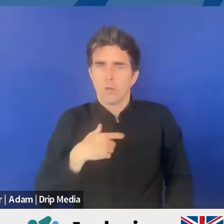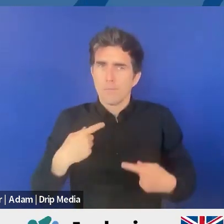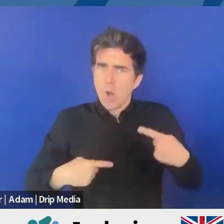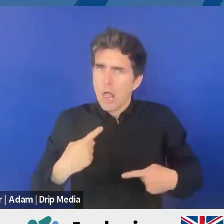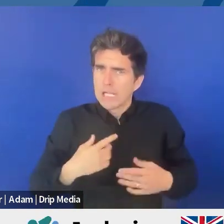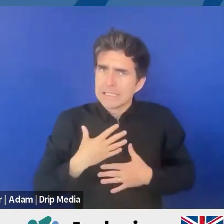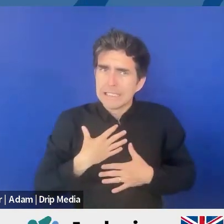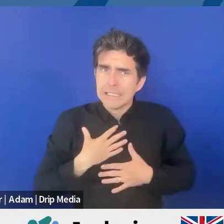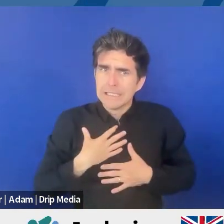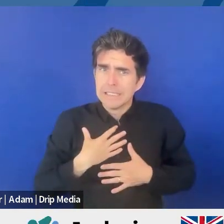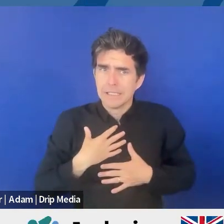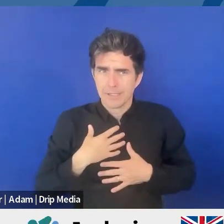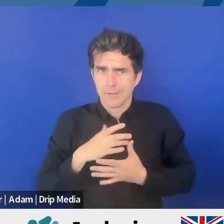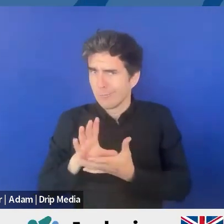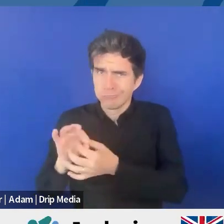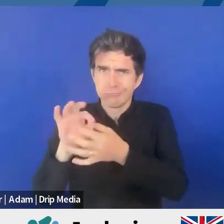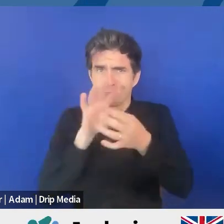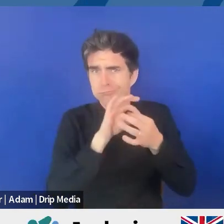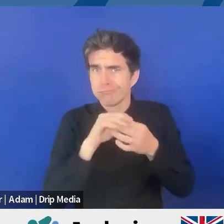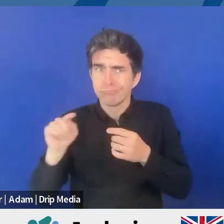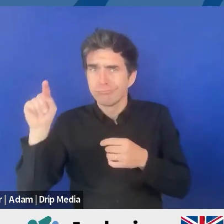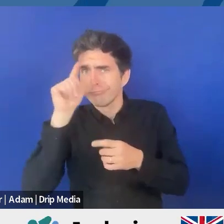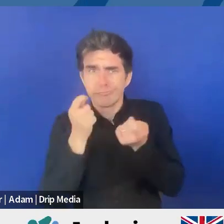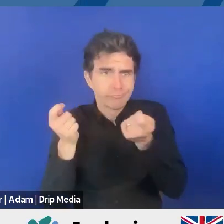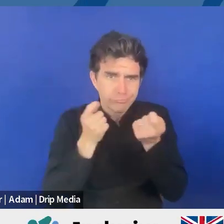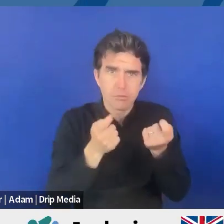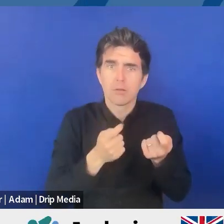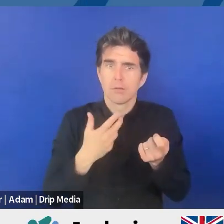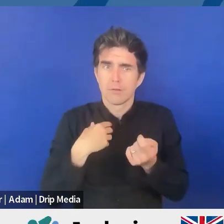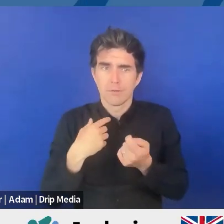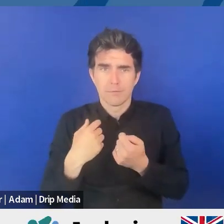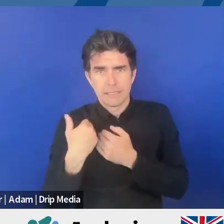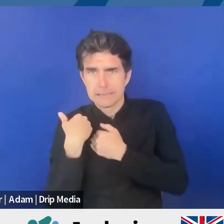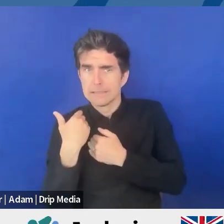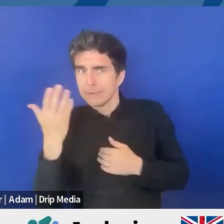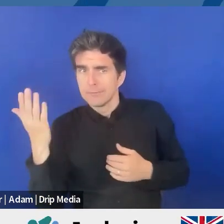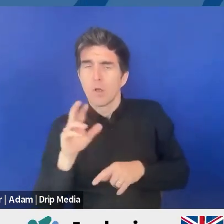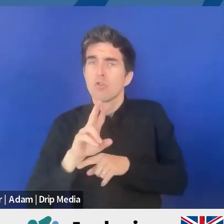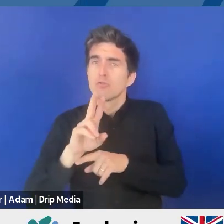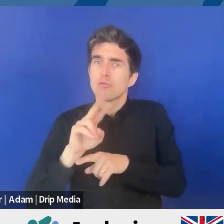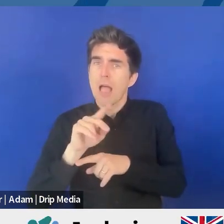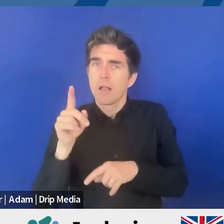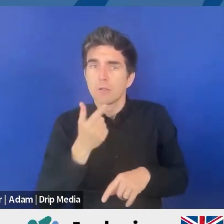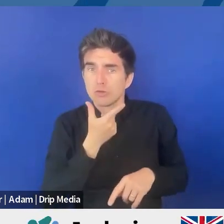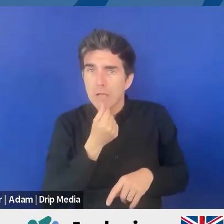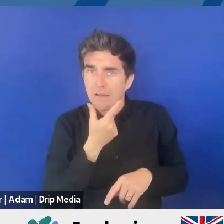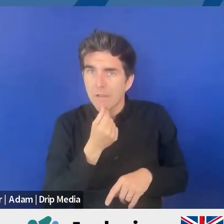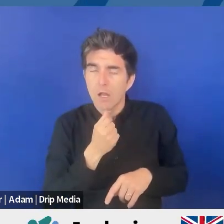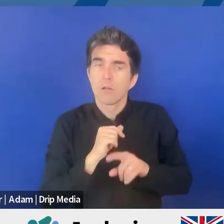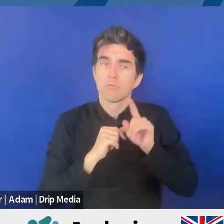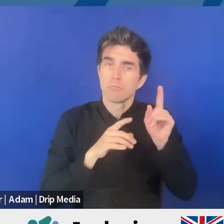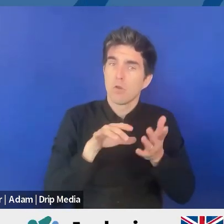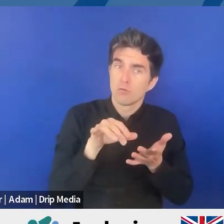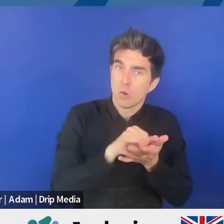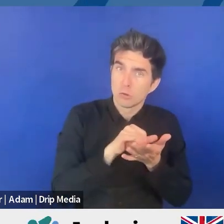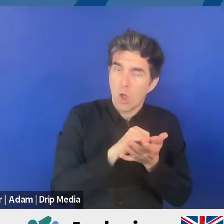Geneva, in Paris, in New York, and we have committed to using our political weight, particularly at this challenging and